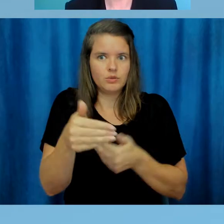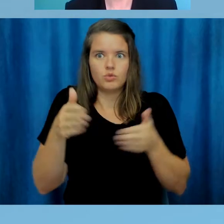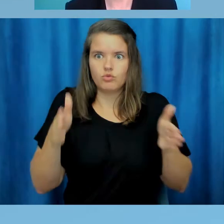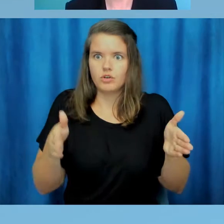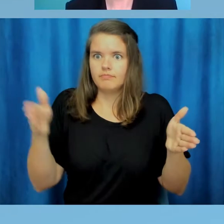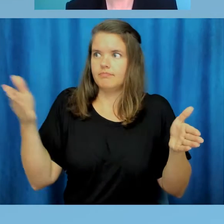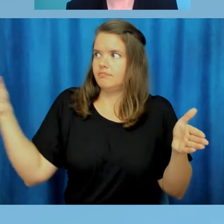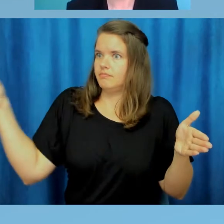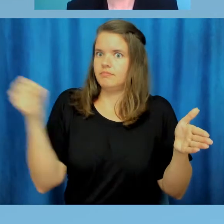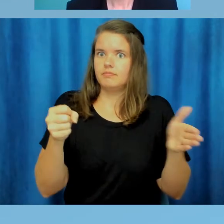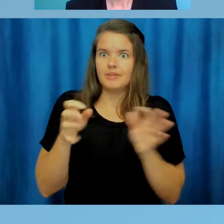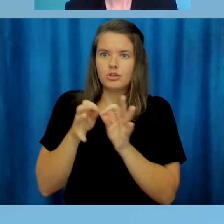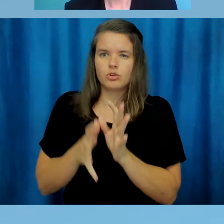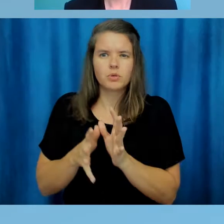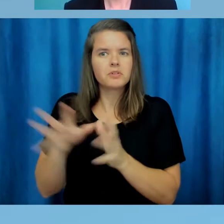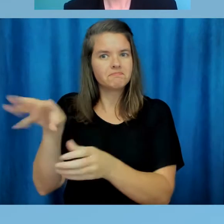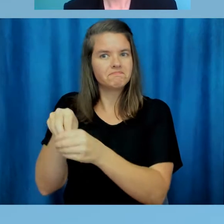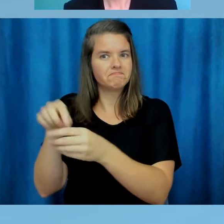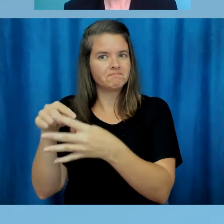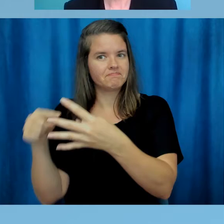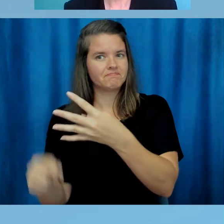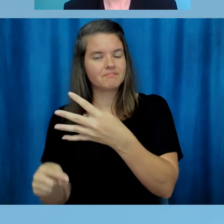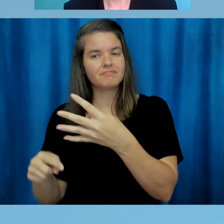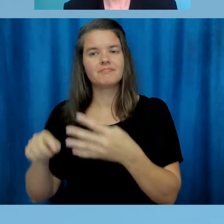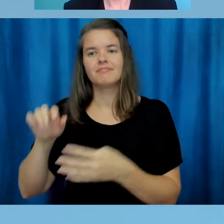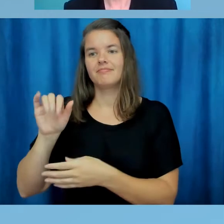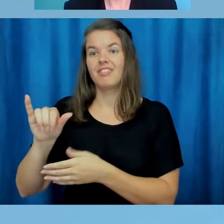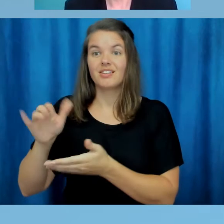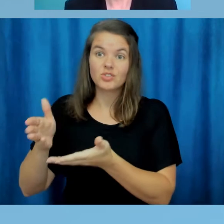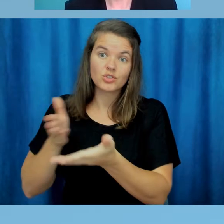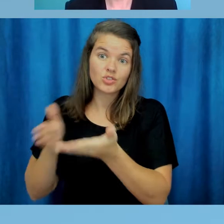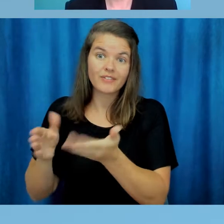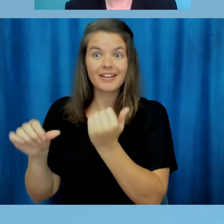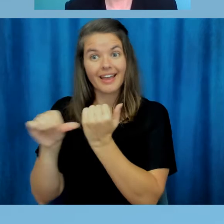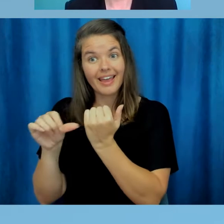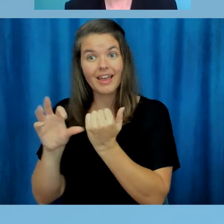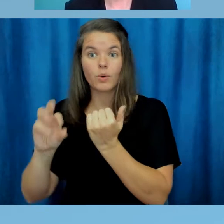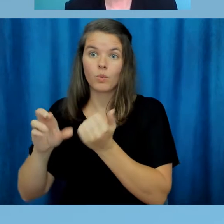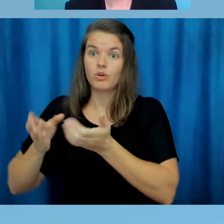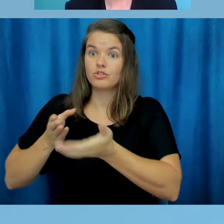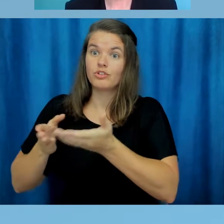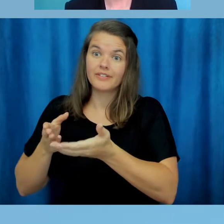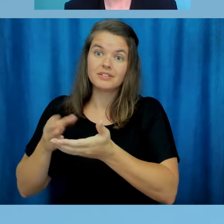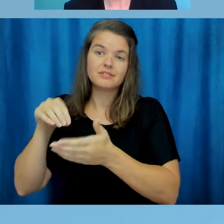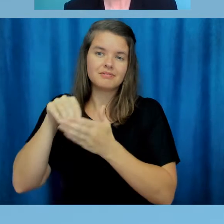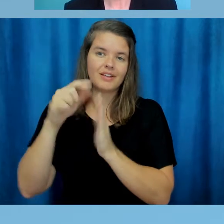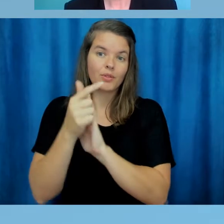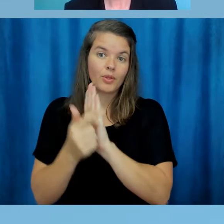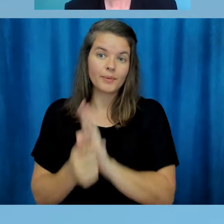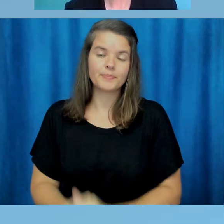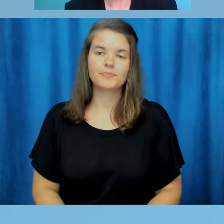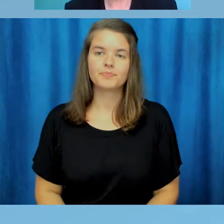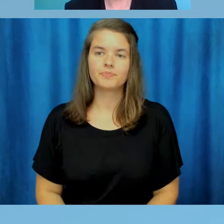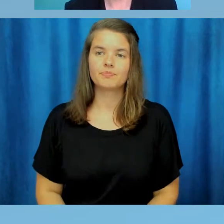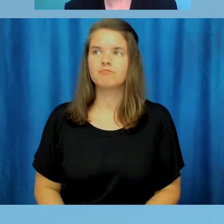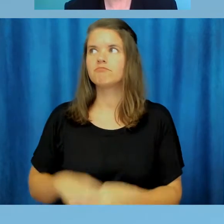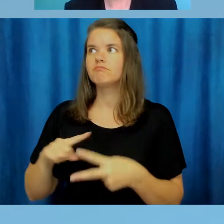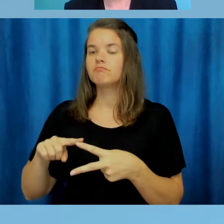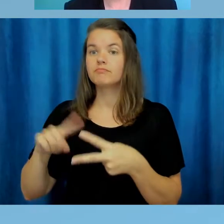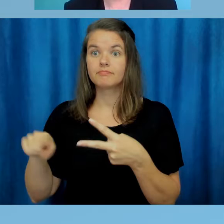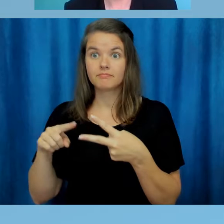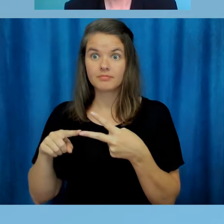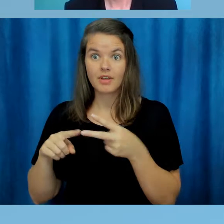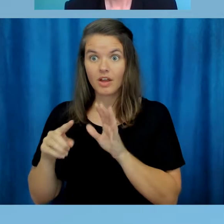room to interpret, is an example of a service, an aid or service under this law.